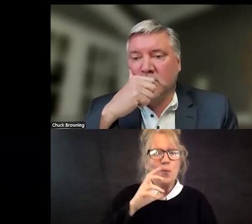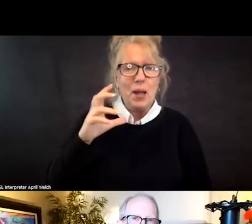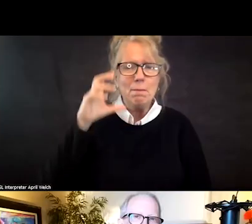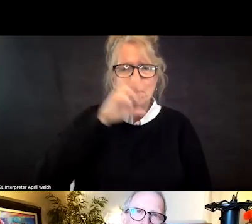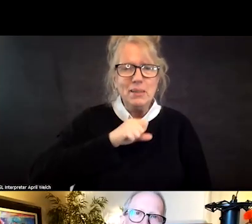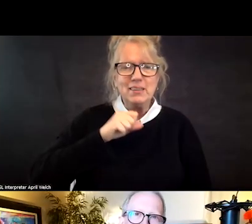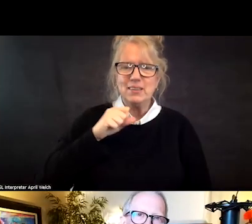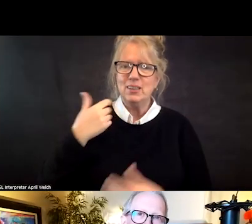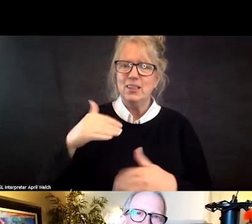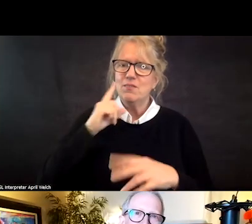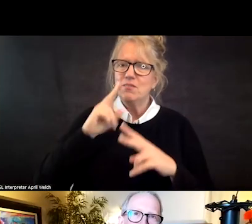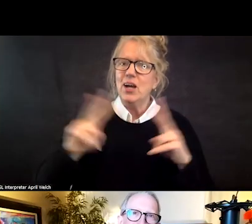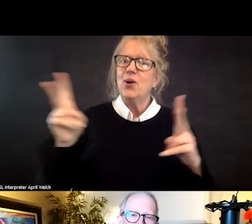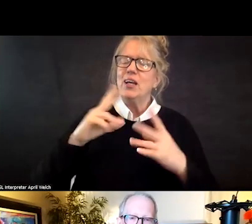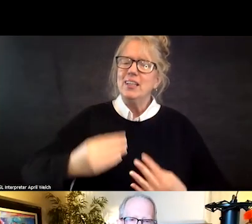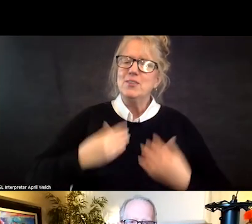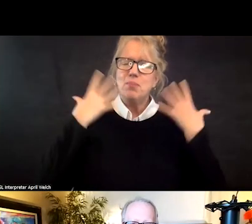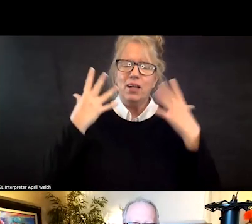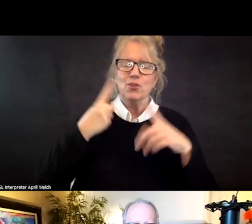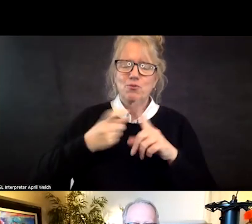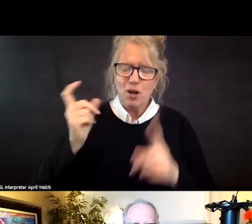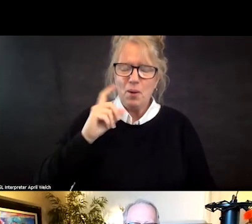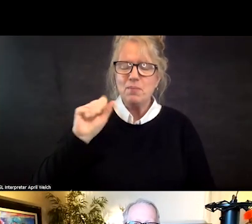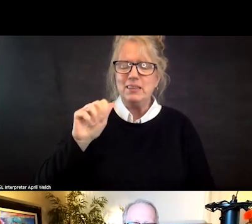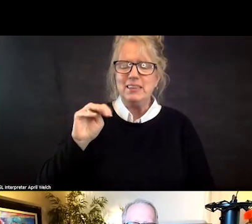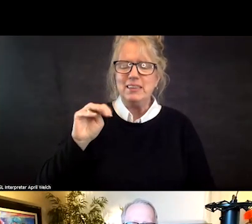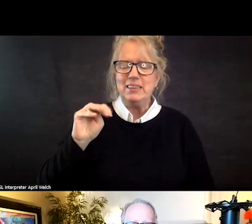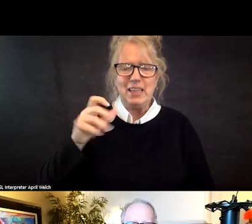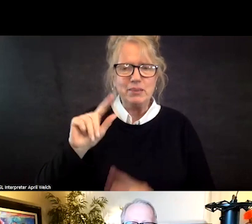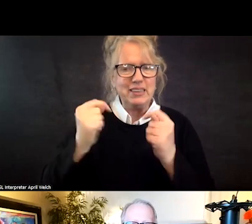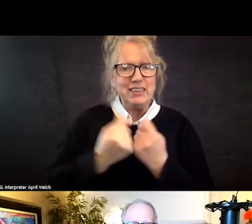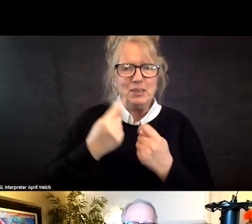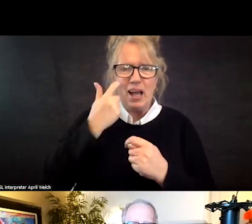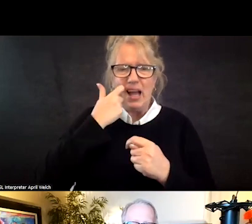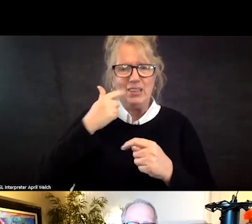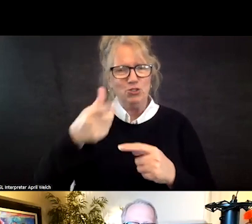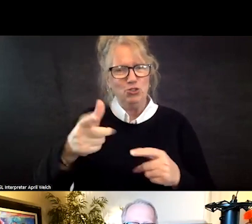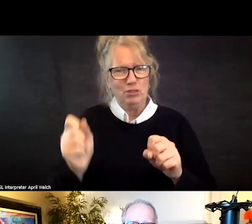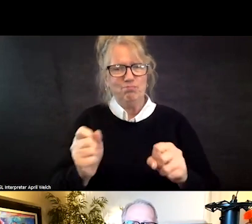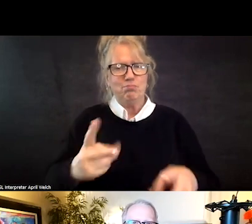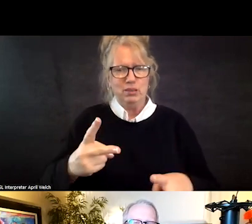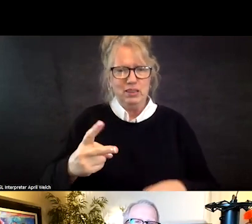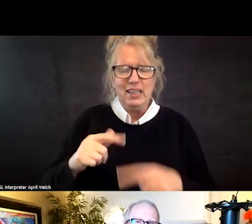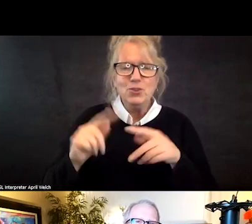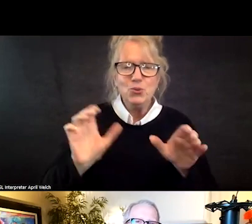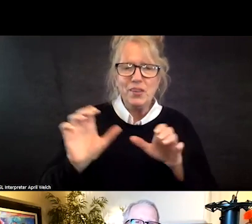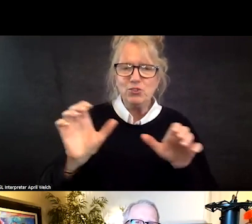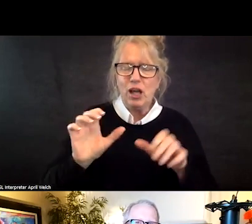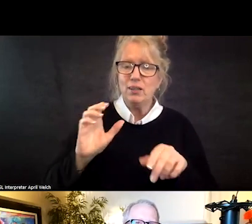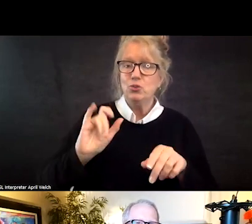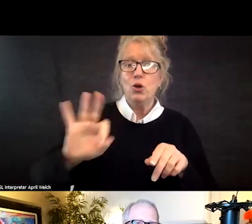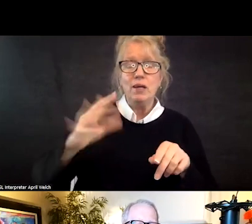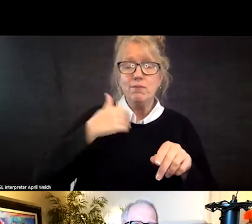really inspiring video from the SAMHSA team. I just dropped it into the chat. If you have a